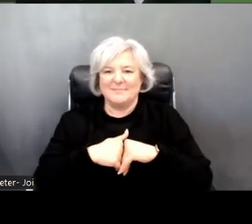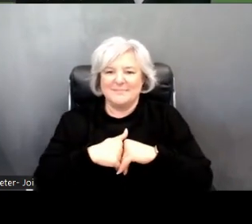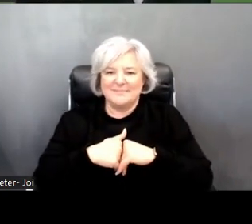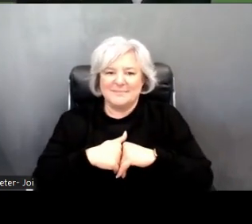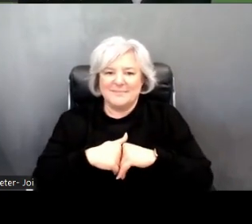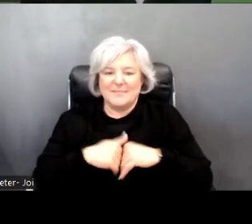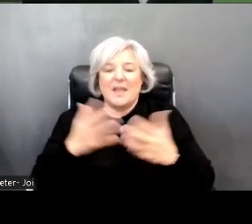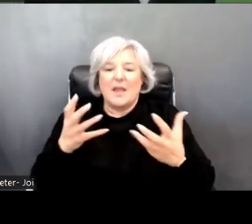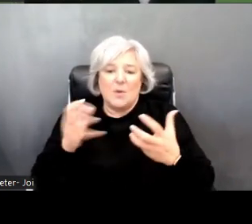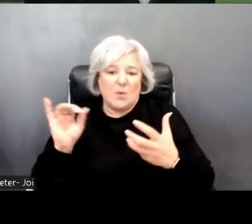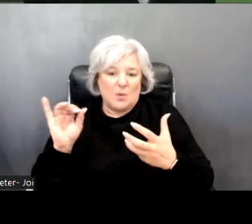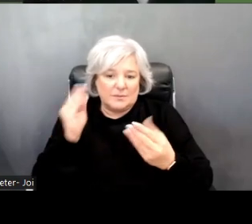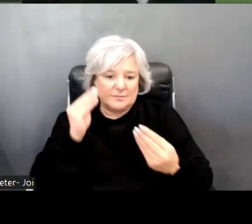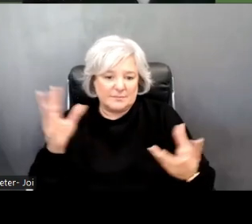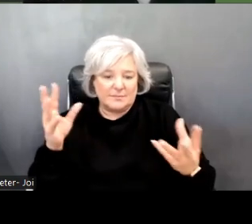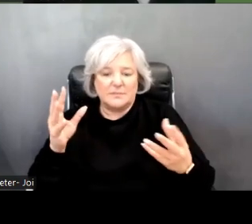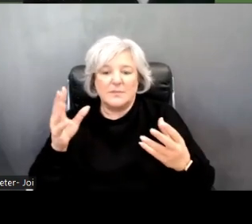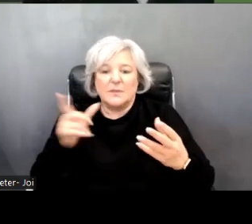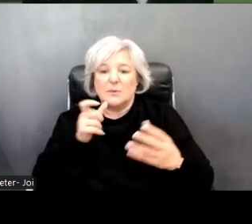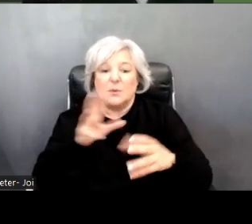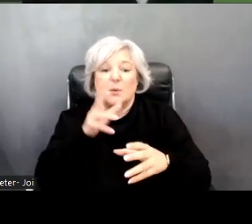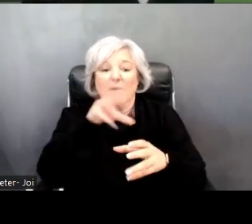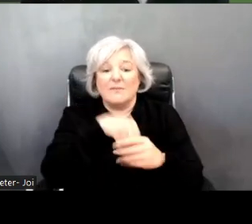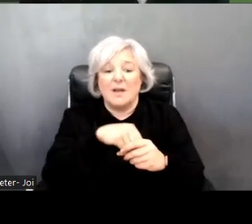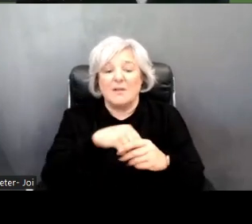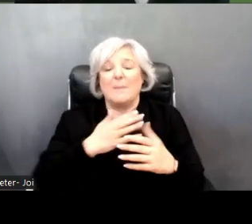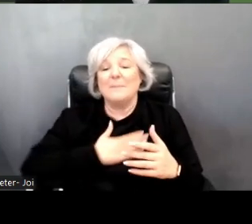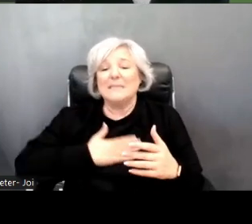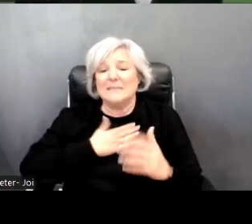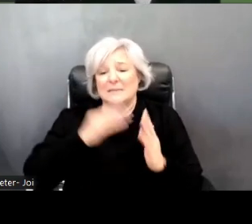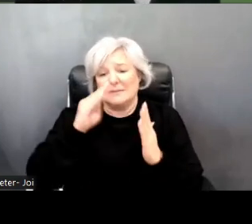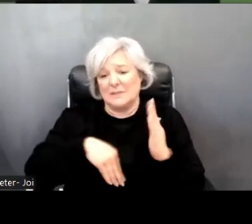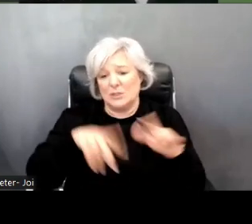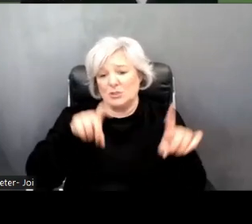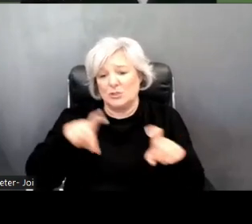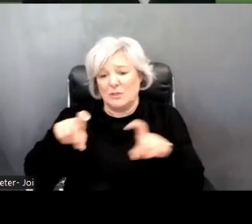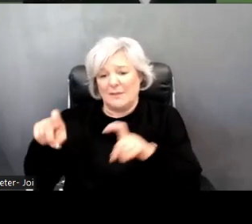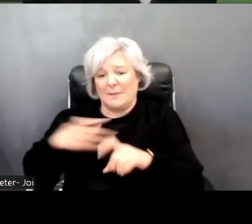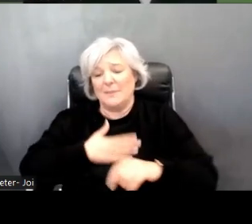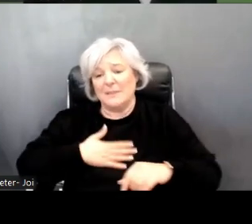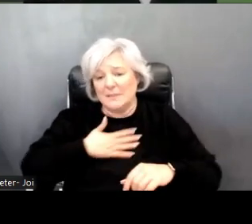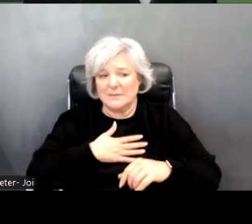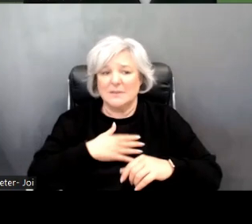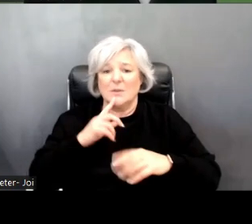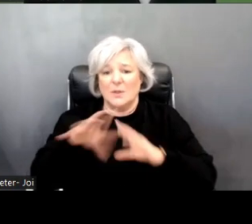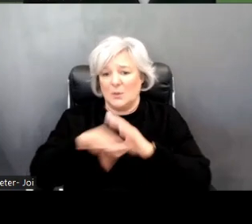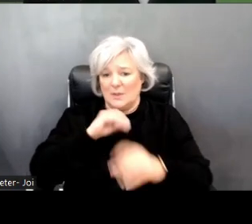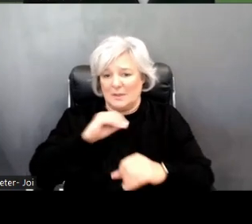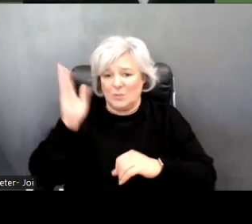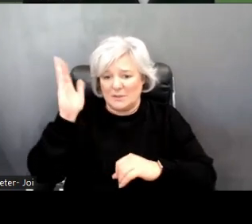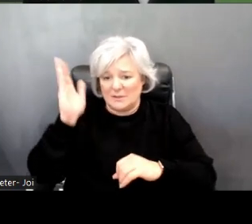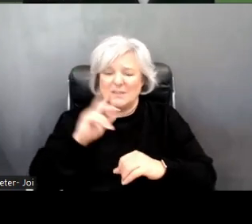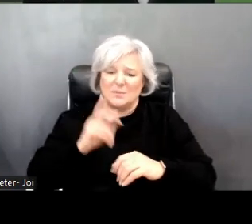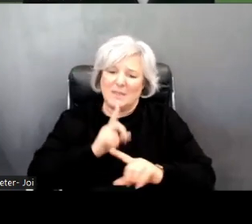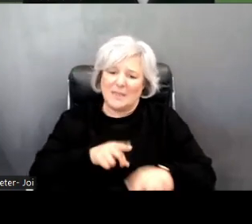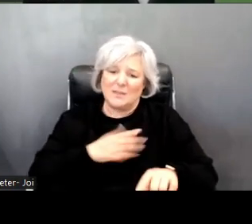I would like to also say to the participants, please fill out the survey as you are exiting the presentation